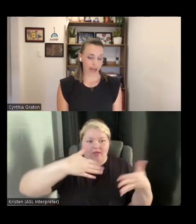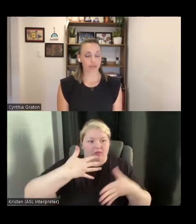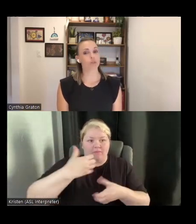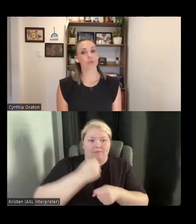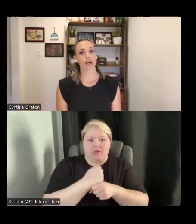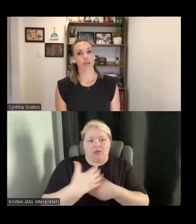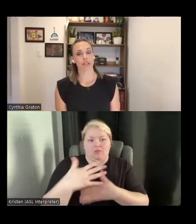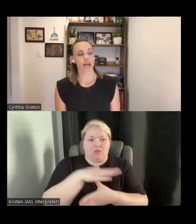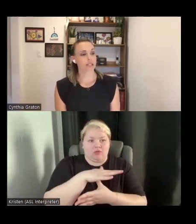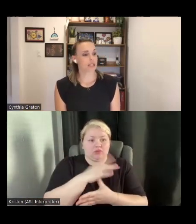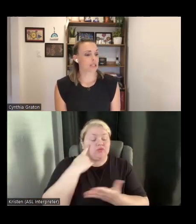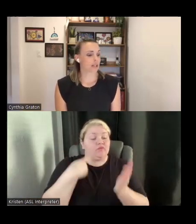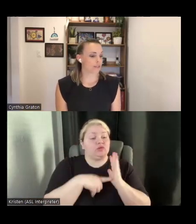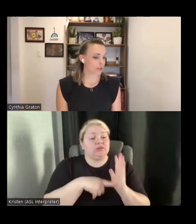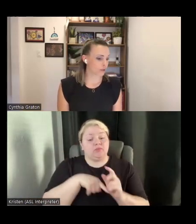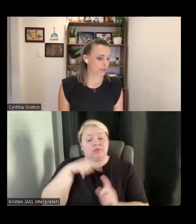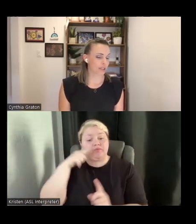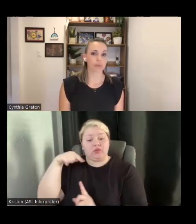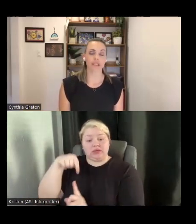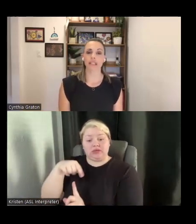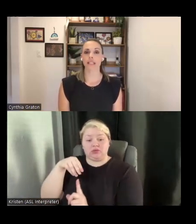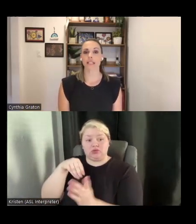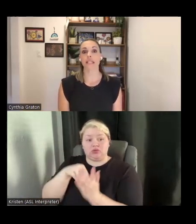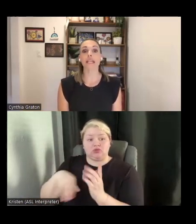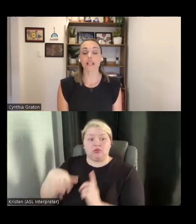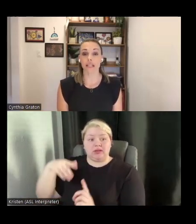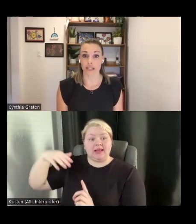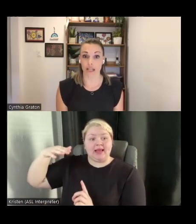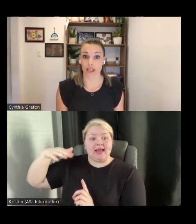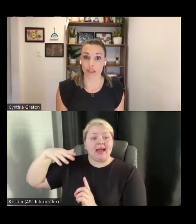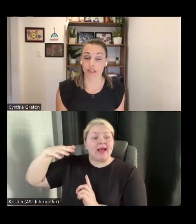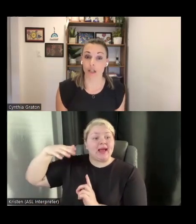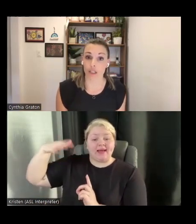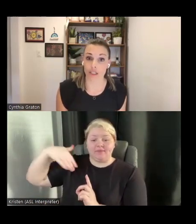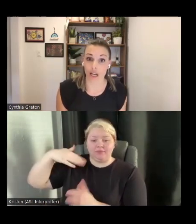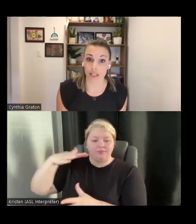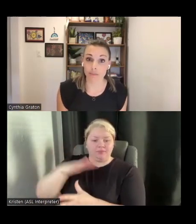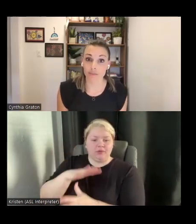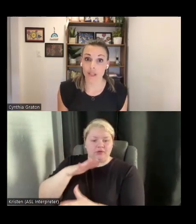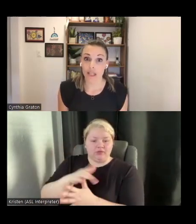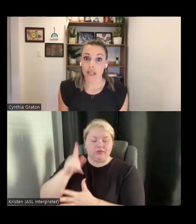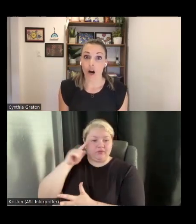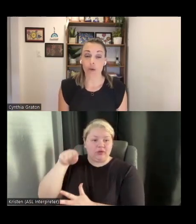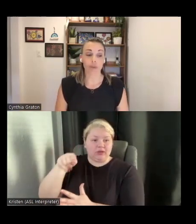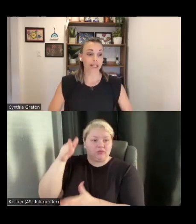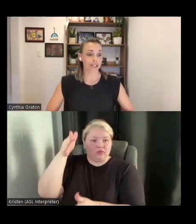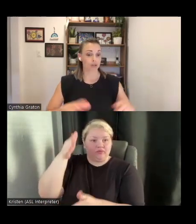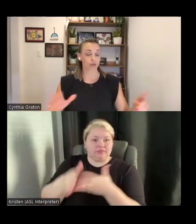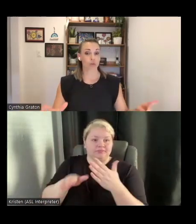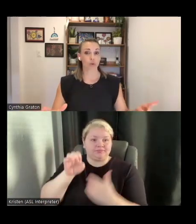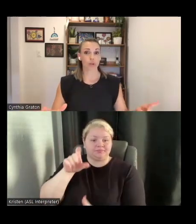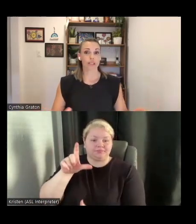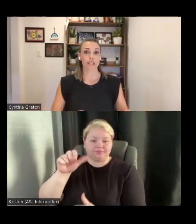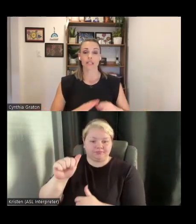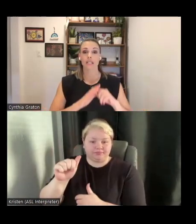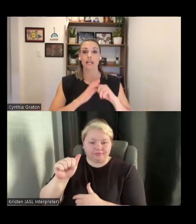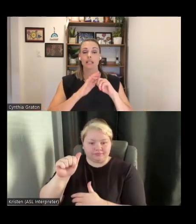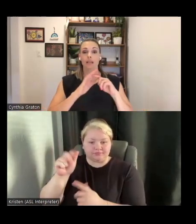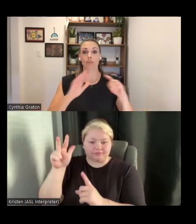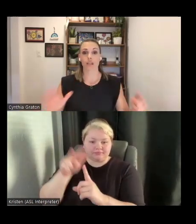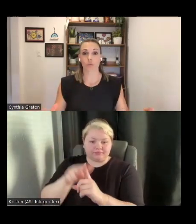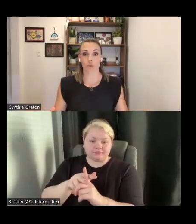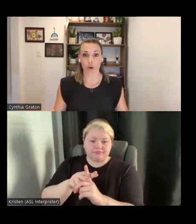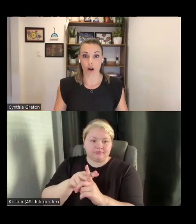we haven't prioritized his difficulty completing his ELA assignment on time. Our plate is full. This is